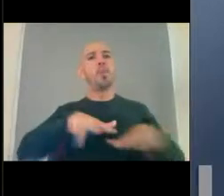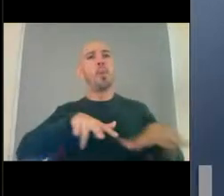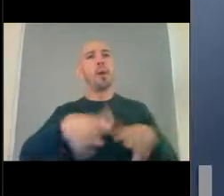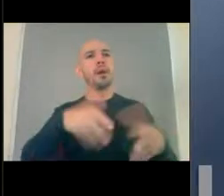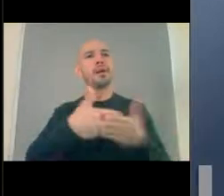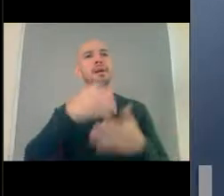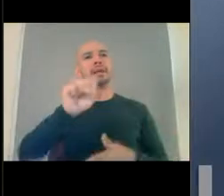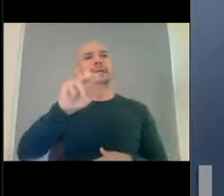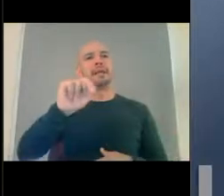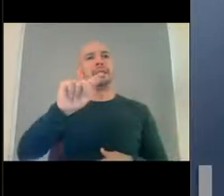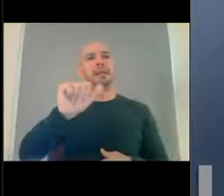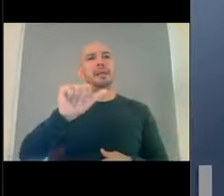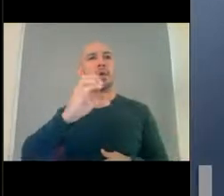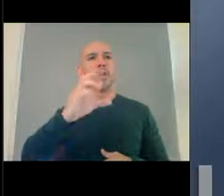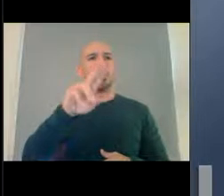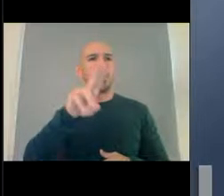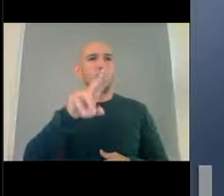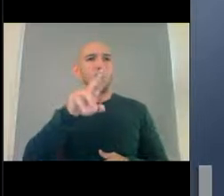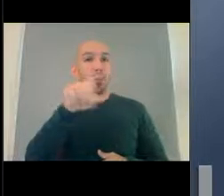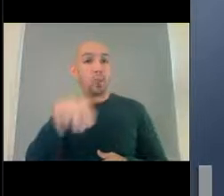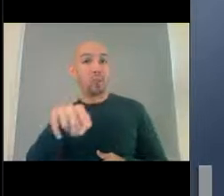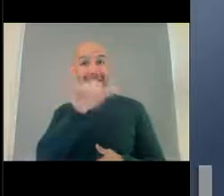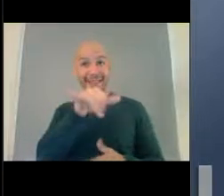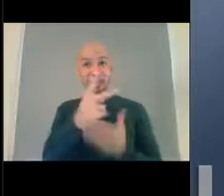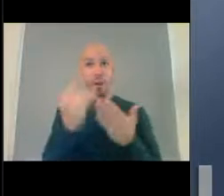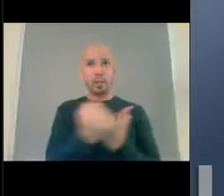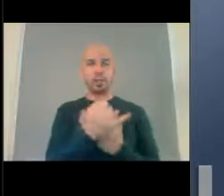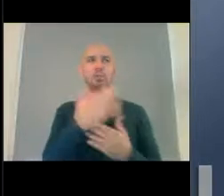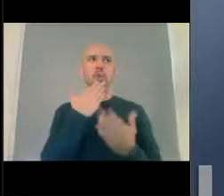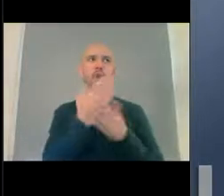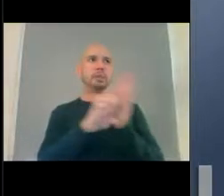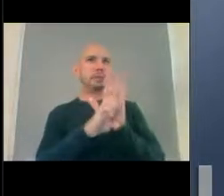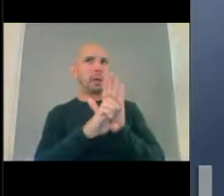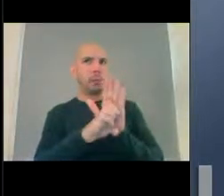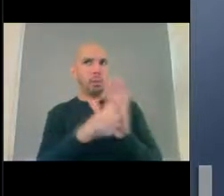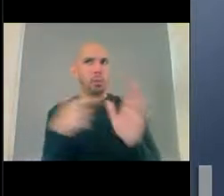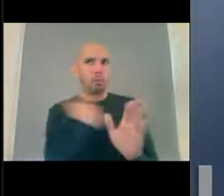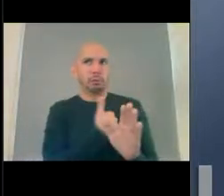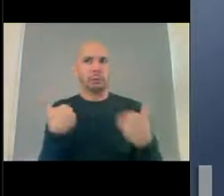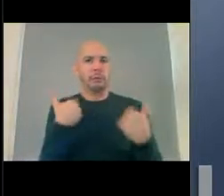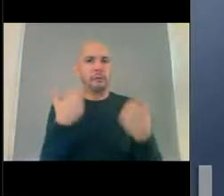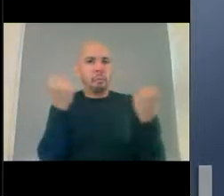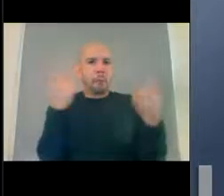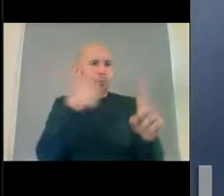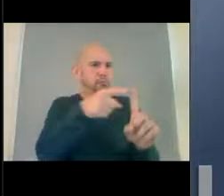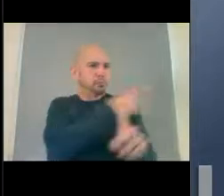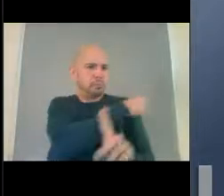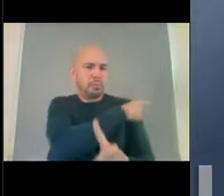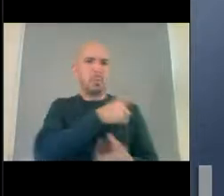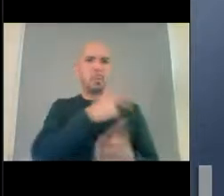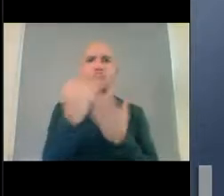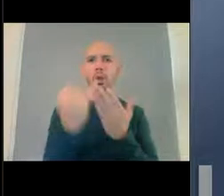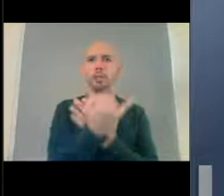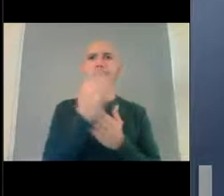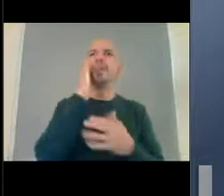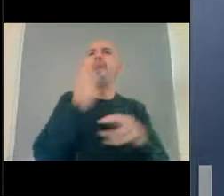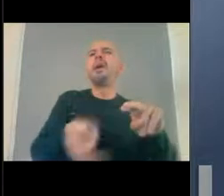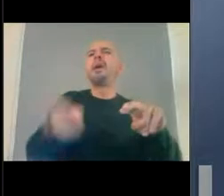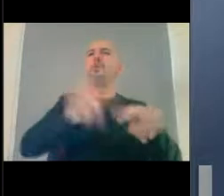this is a good example of how many of the projects we're funding are part of larger active transportation networks which increase the benefit to